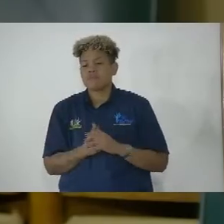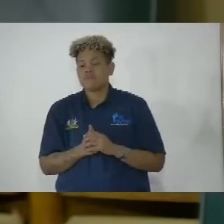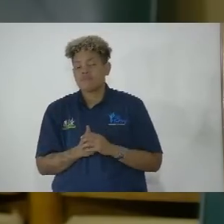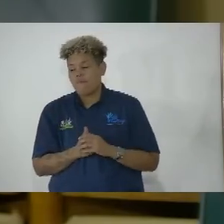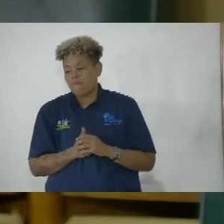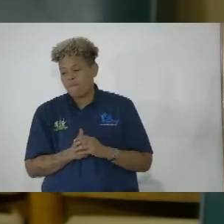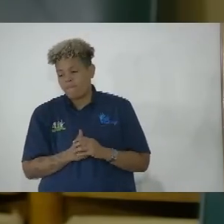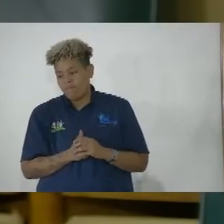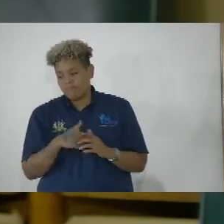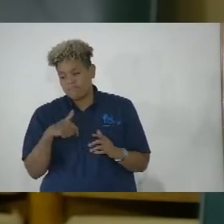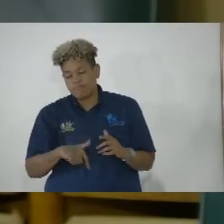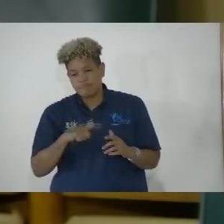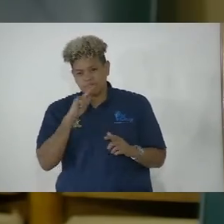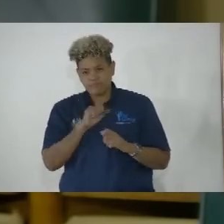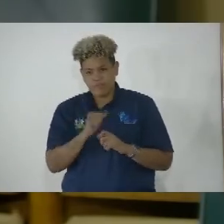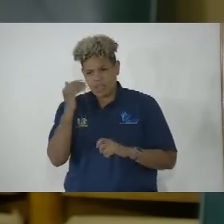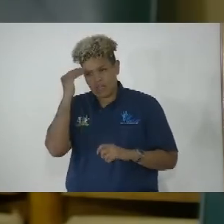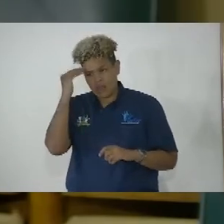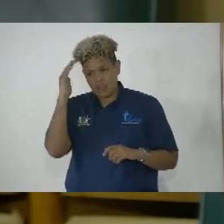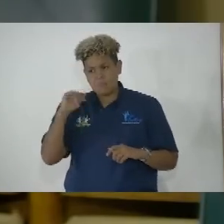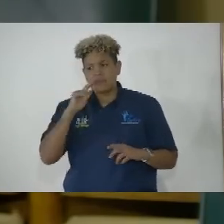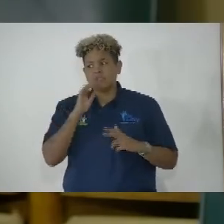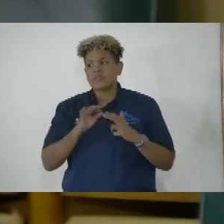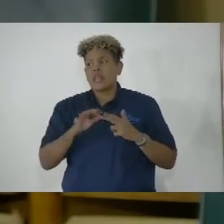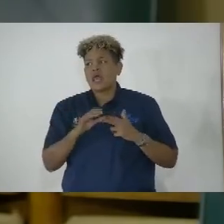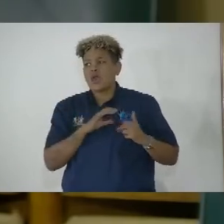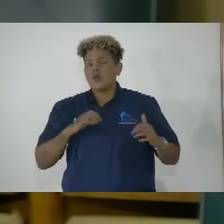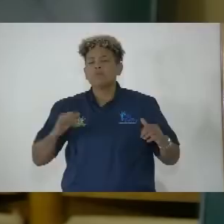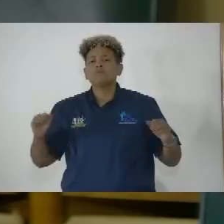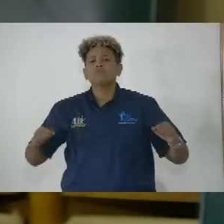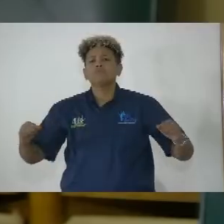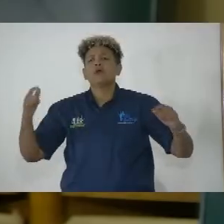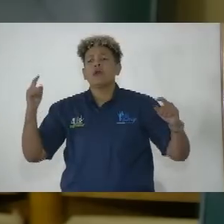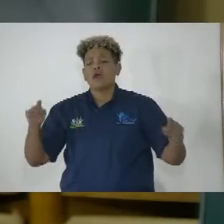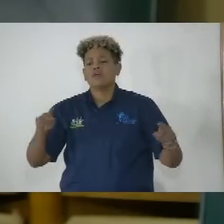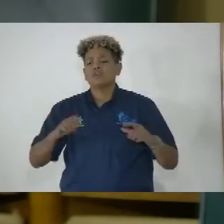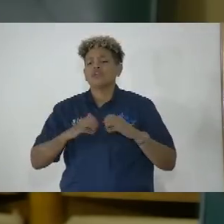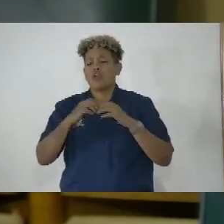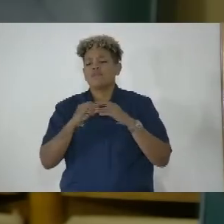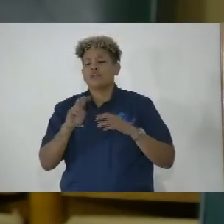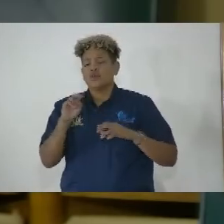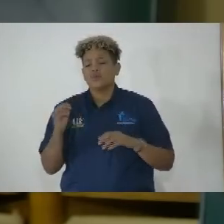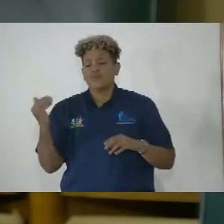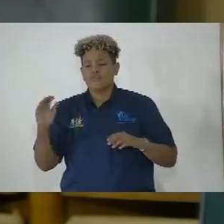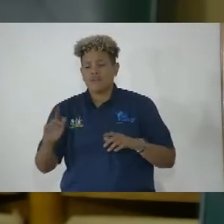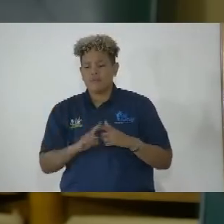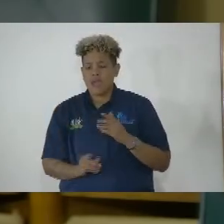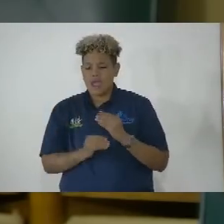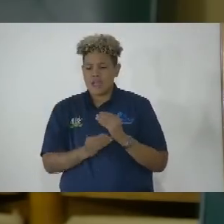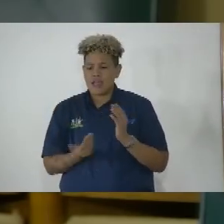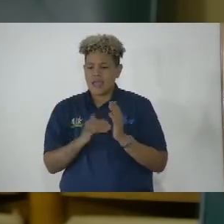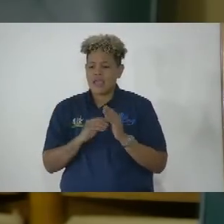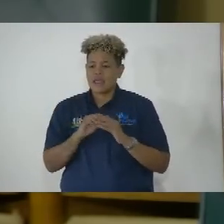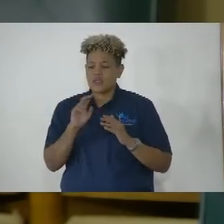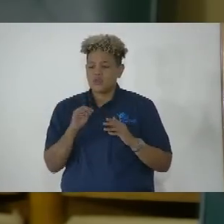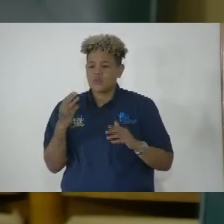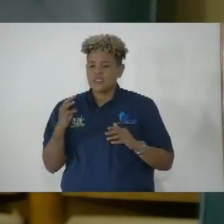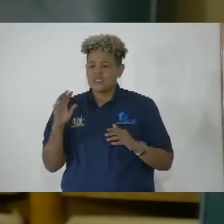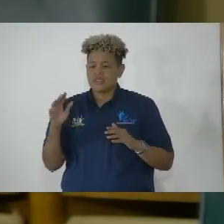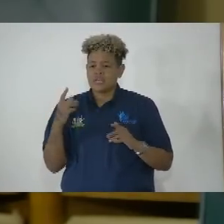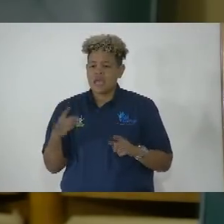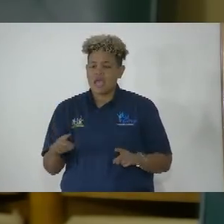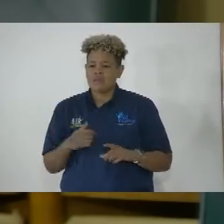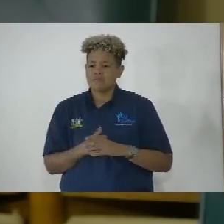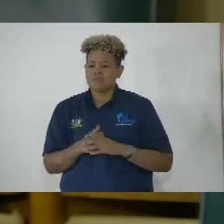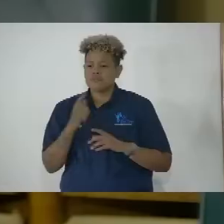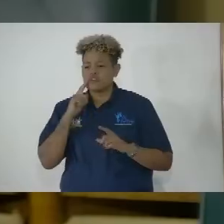This was acknowledged by the Joint Select Committee convened in 2015 and again in 2016,